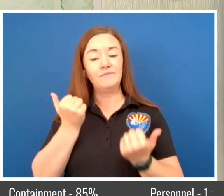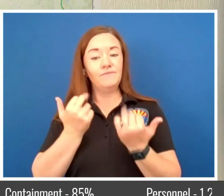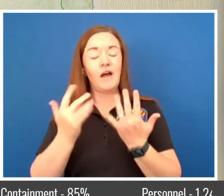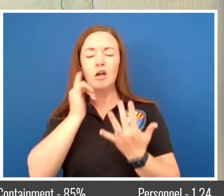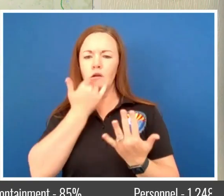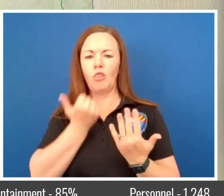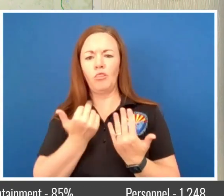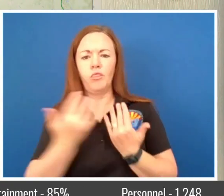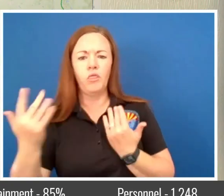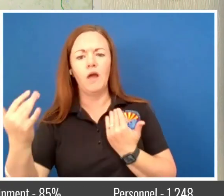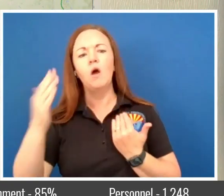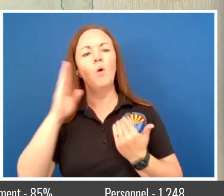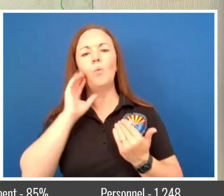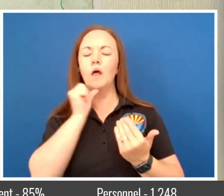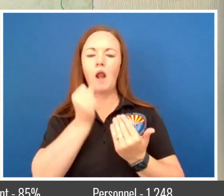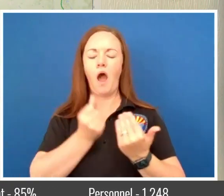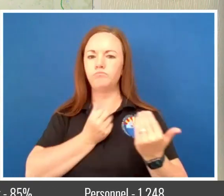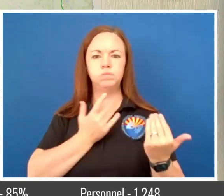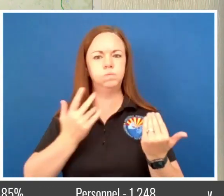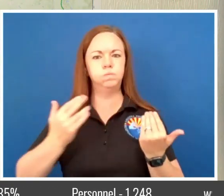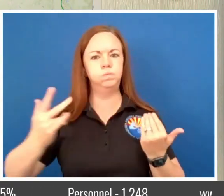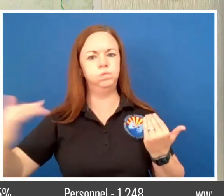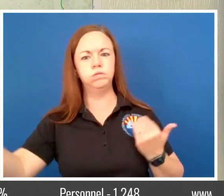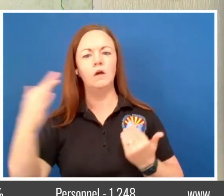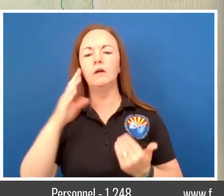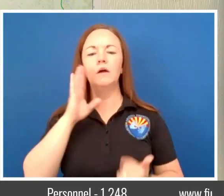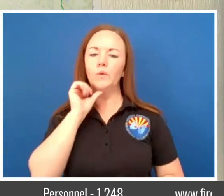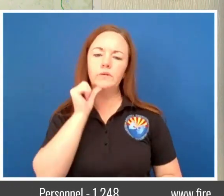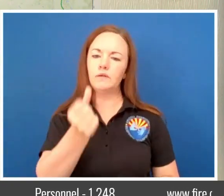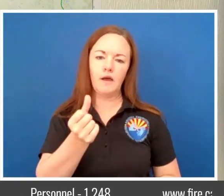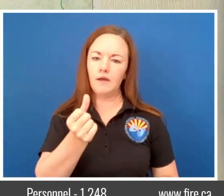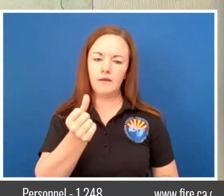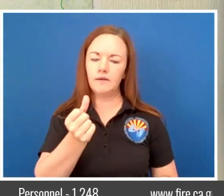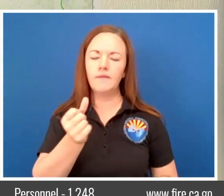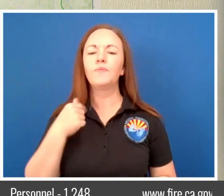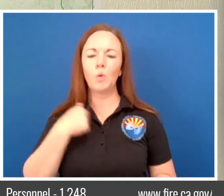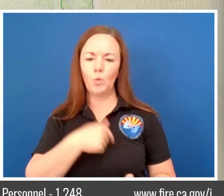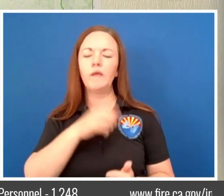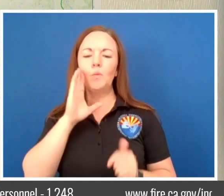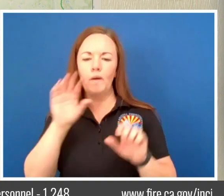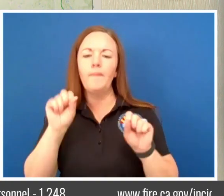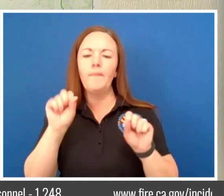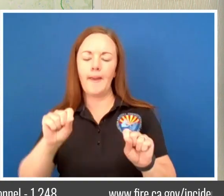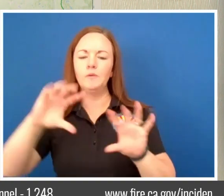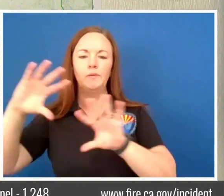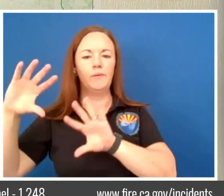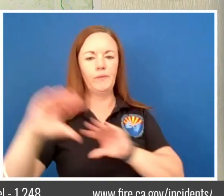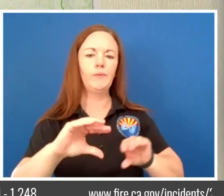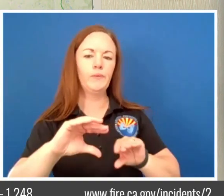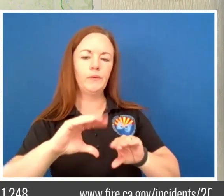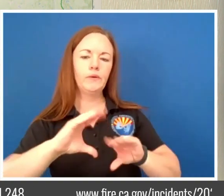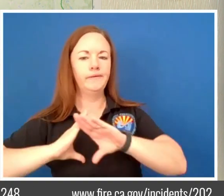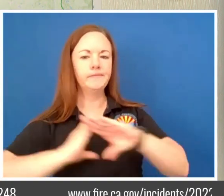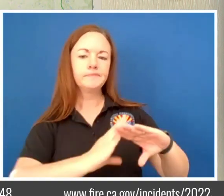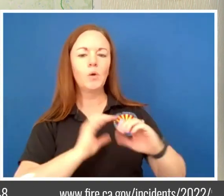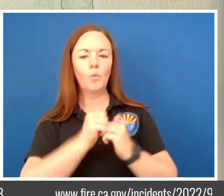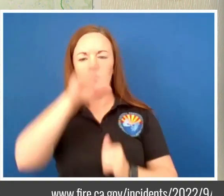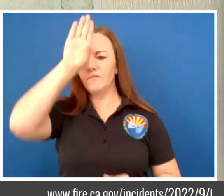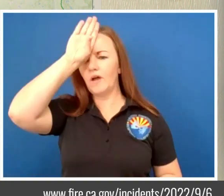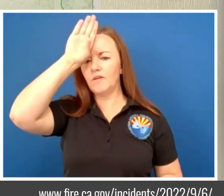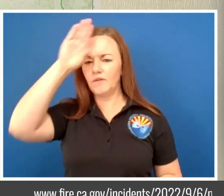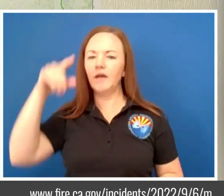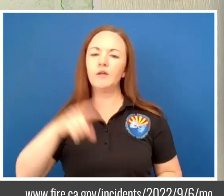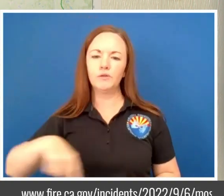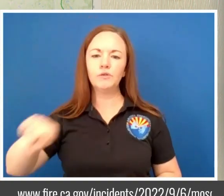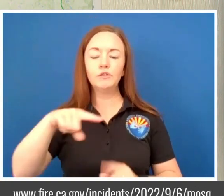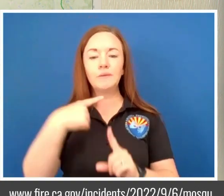out with huge energy, and it's not going to be anything that we can't suppress with our grounds of resources as well as the